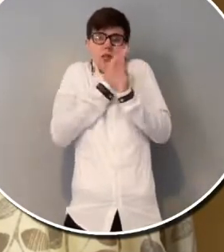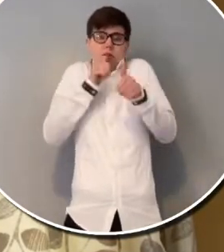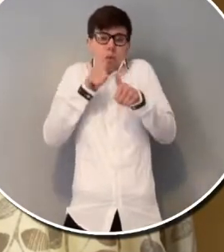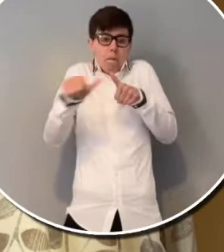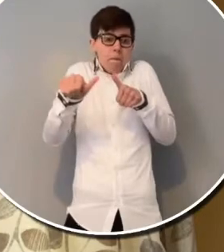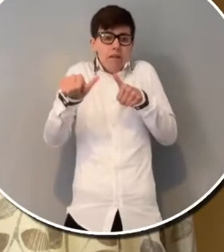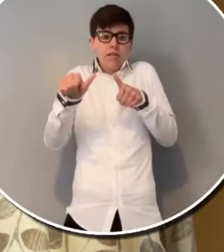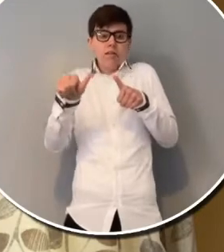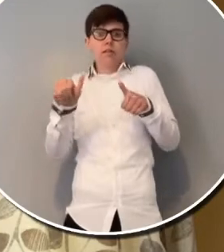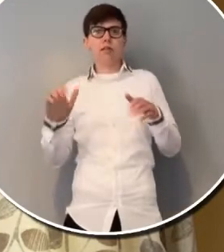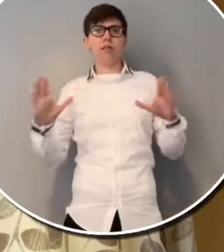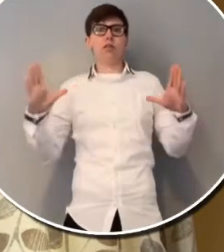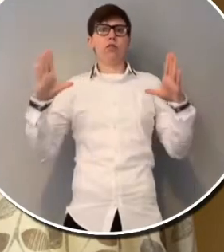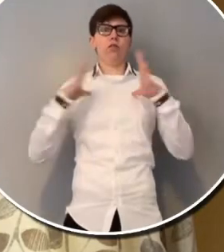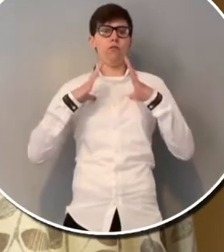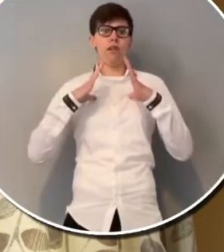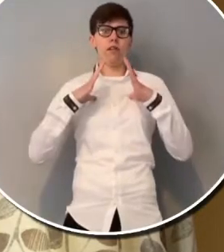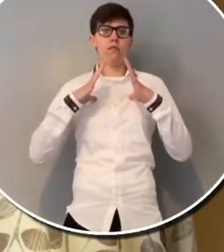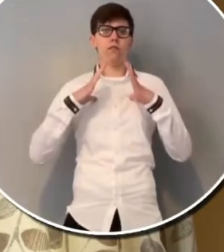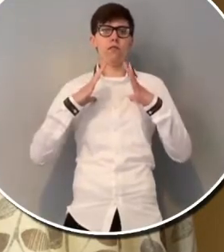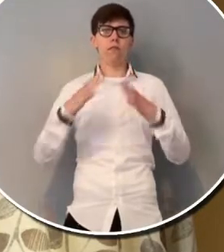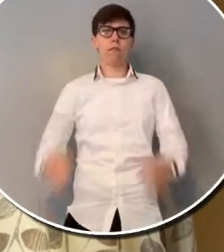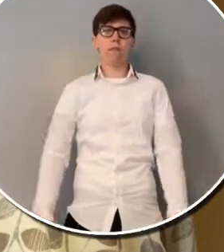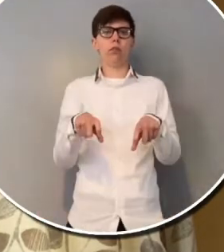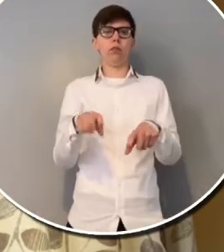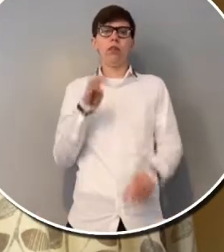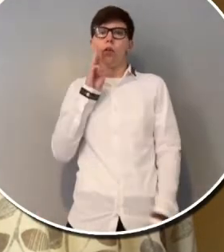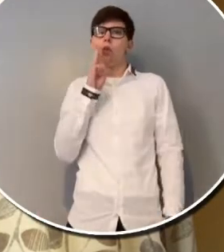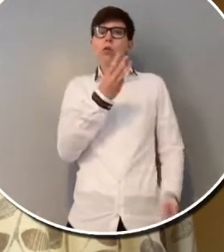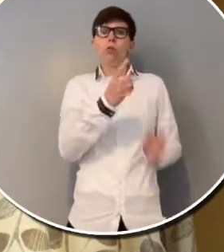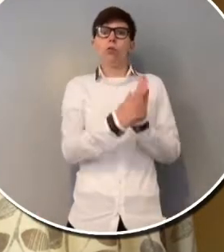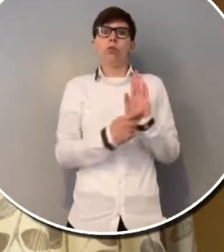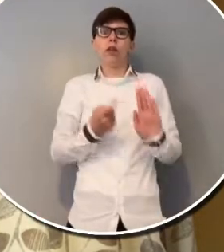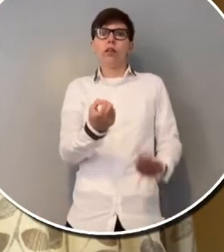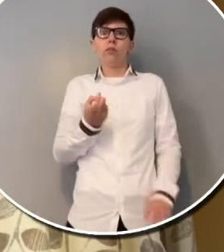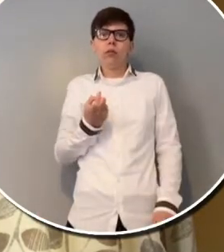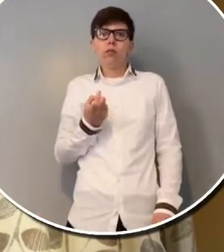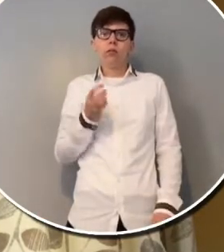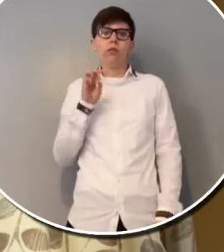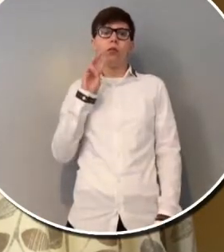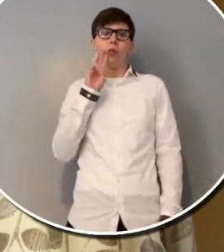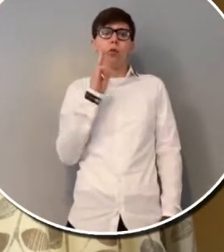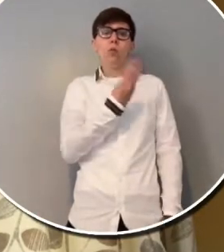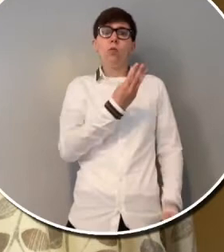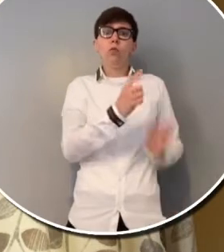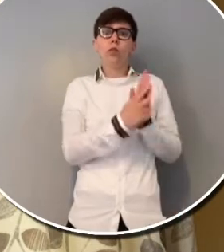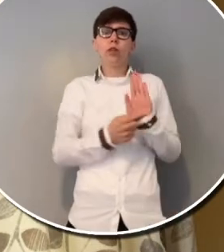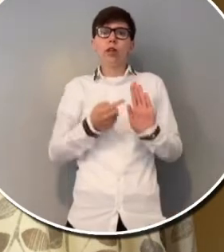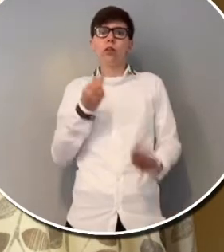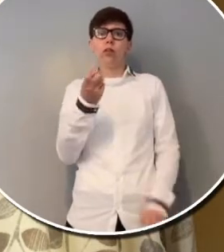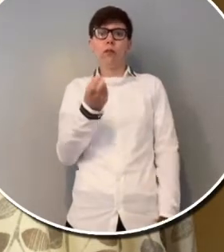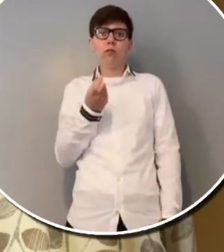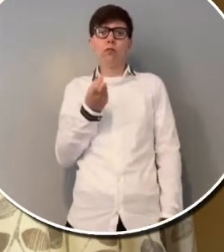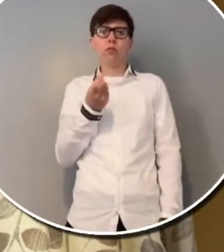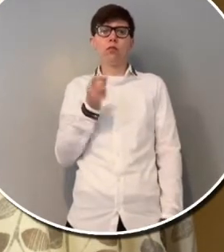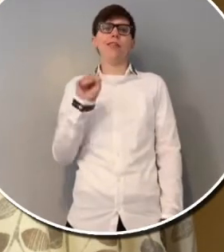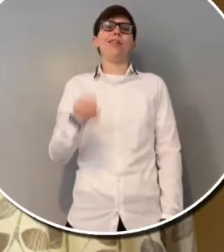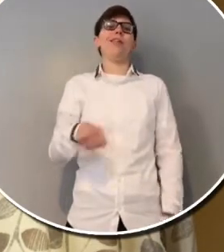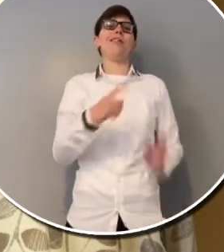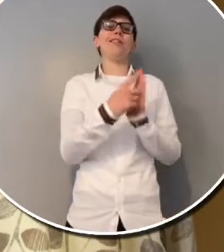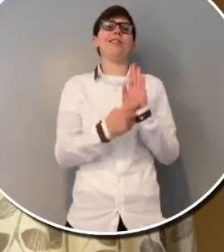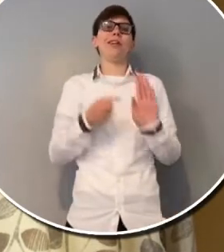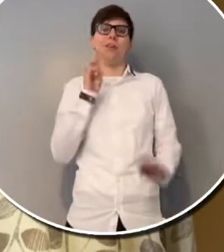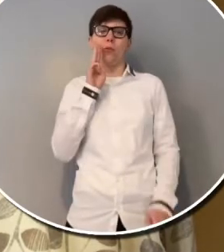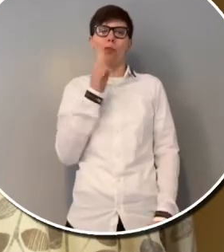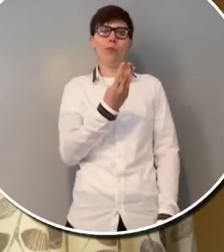it all up, hide it away as best you can. We ready? Jack in the box, oh